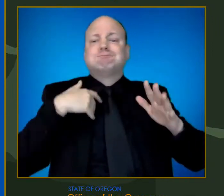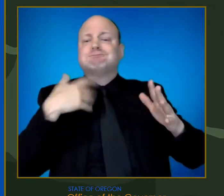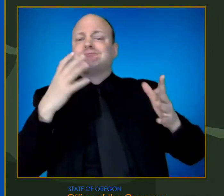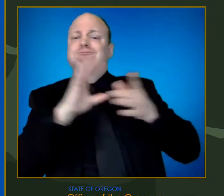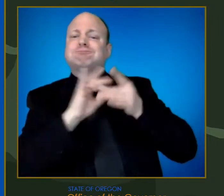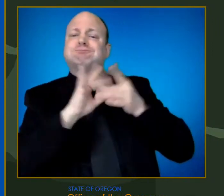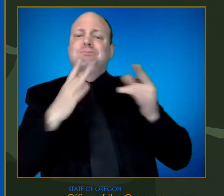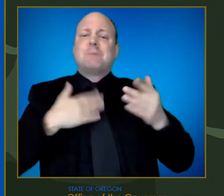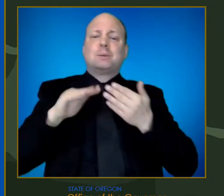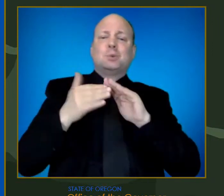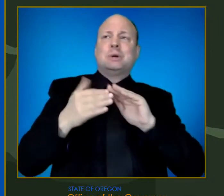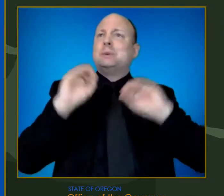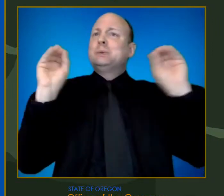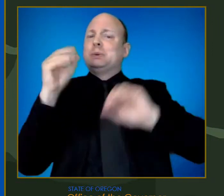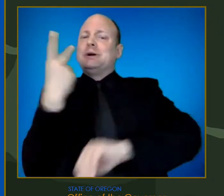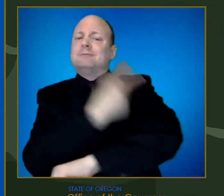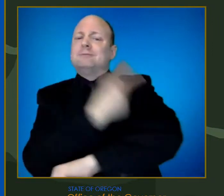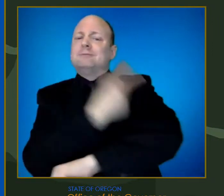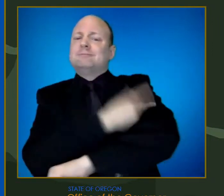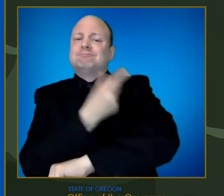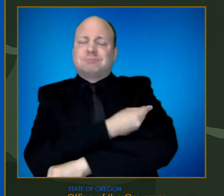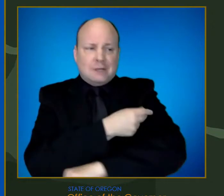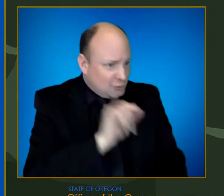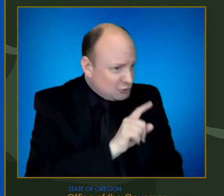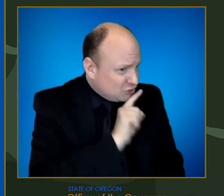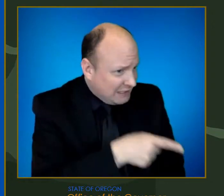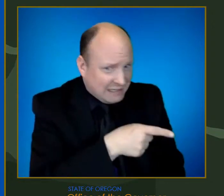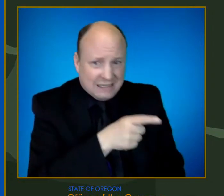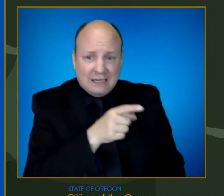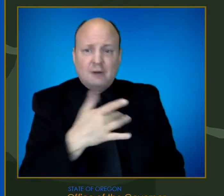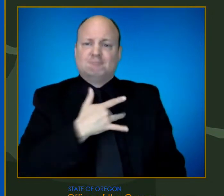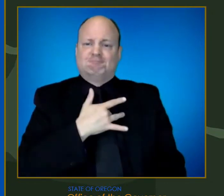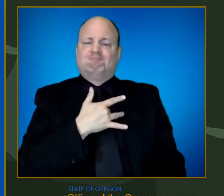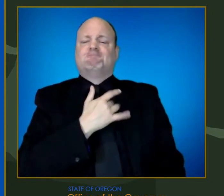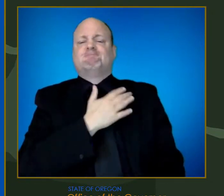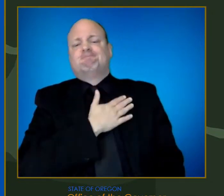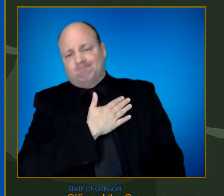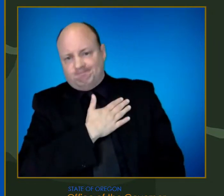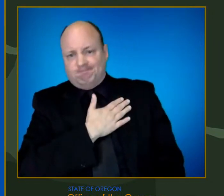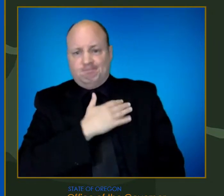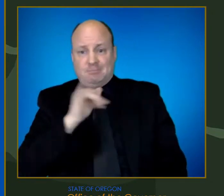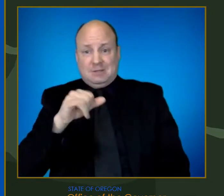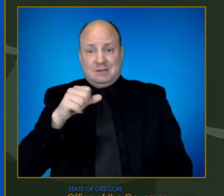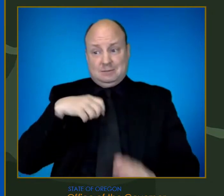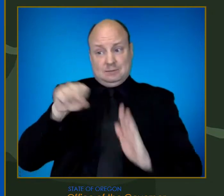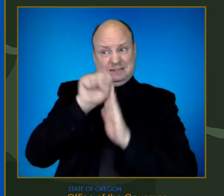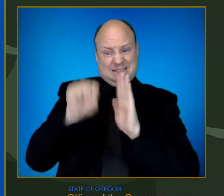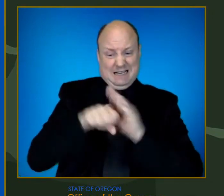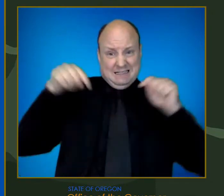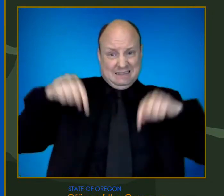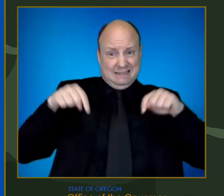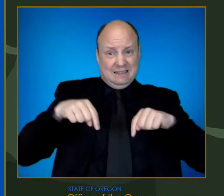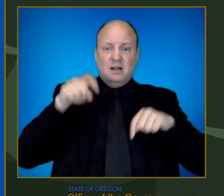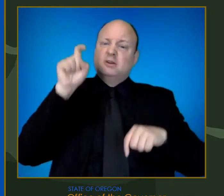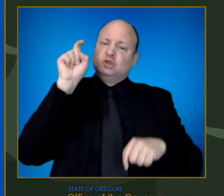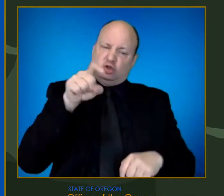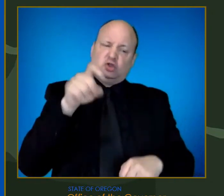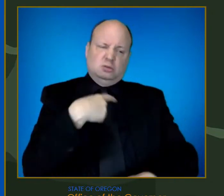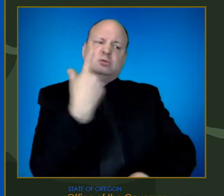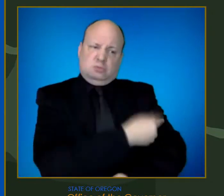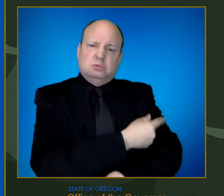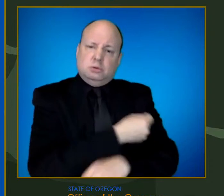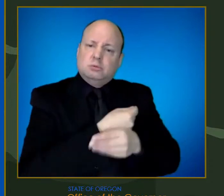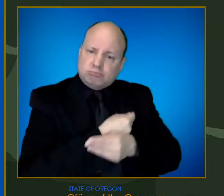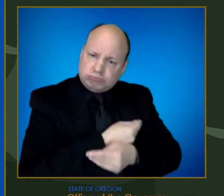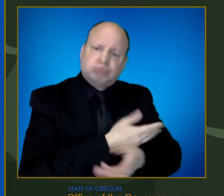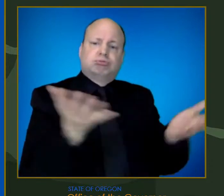I share their frustration. As a state, we can and need to do better. We've pursued a strategy to close those gaps in a variety